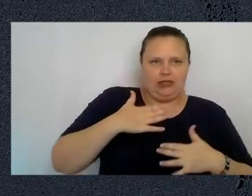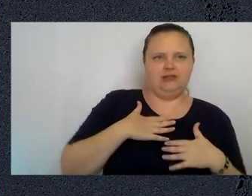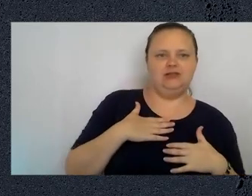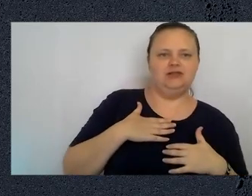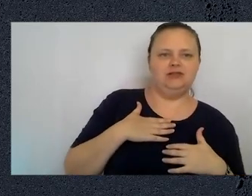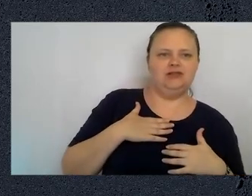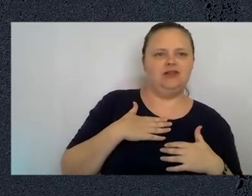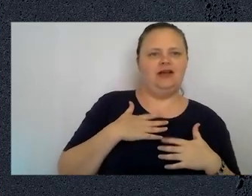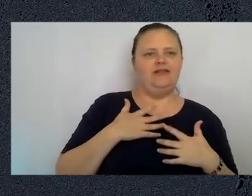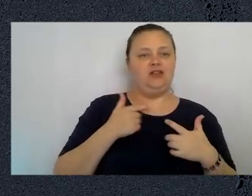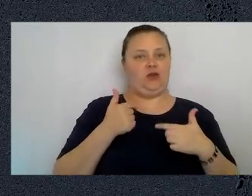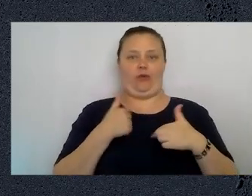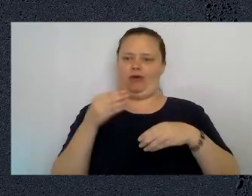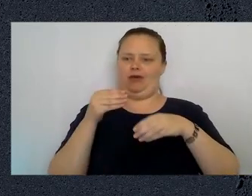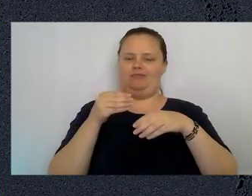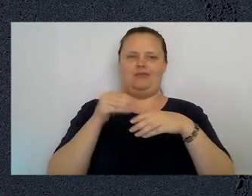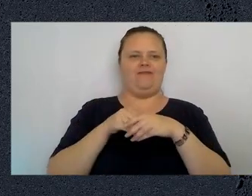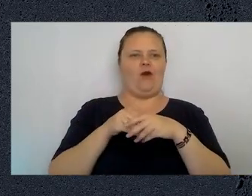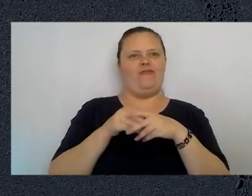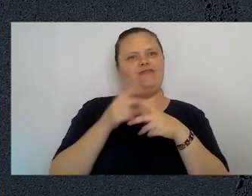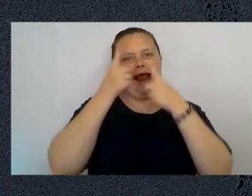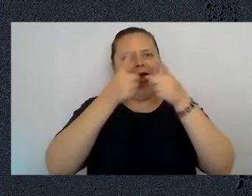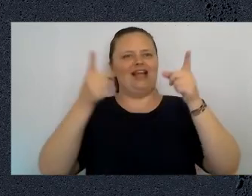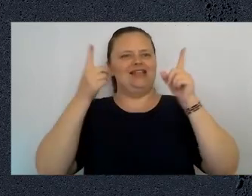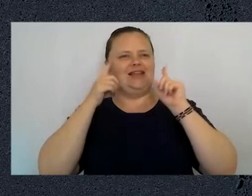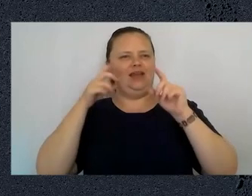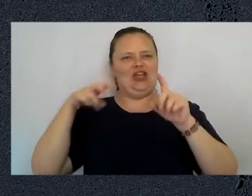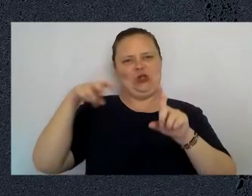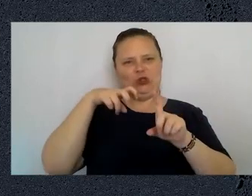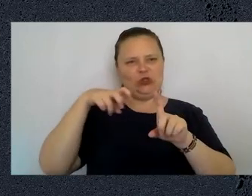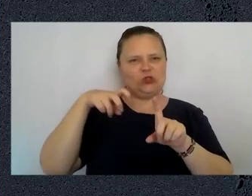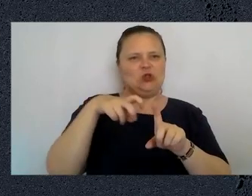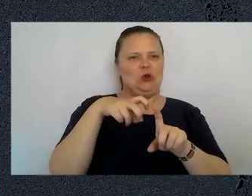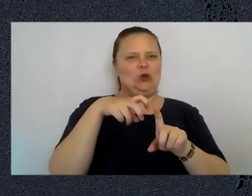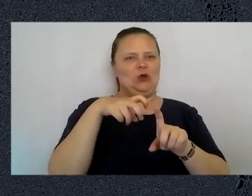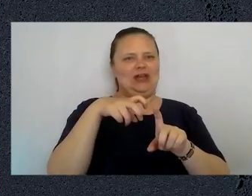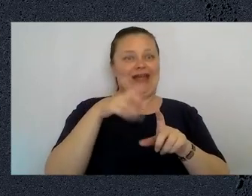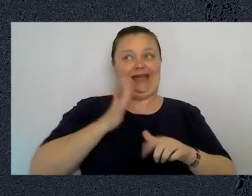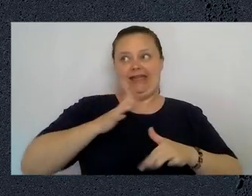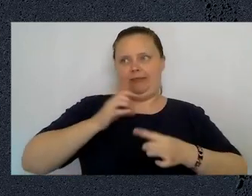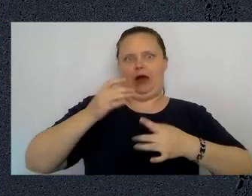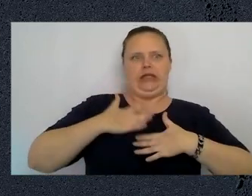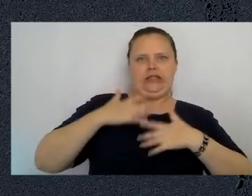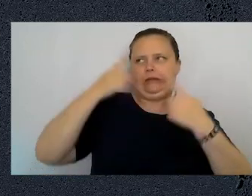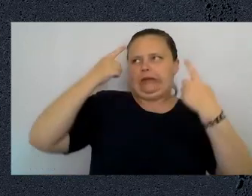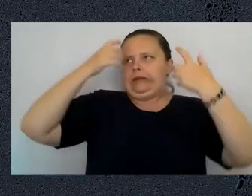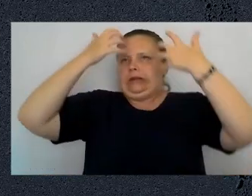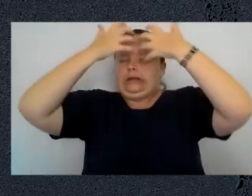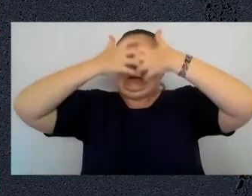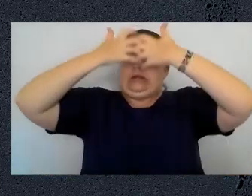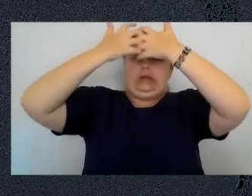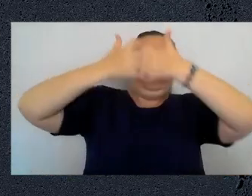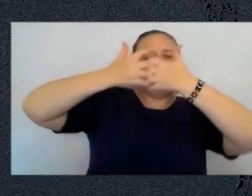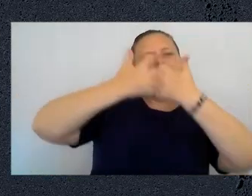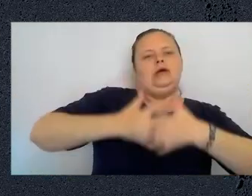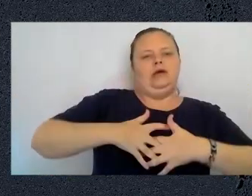into the academic journey kind of needing to navigate it myself. So I